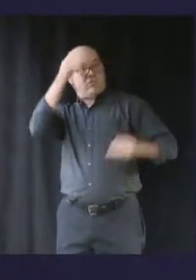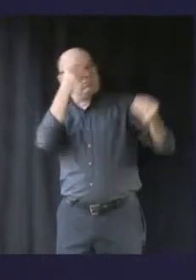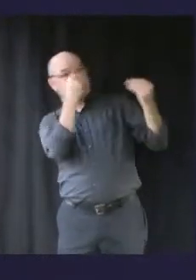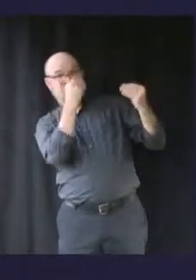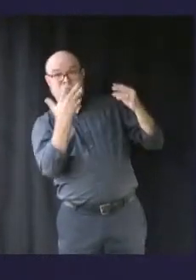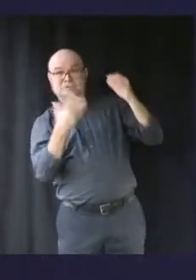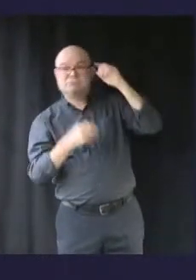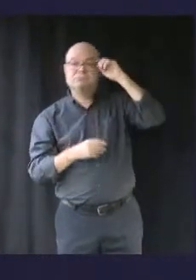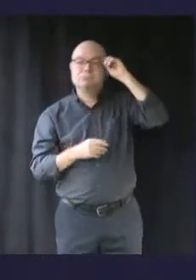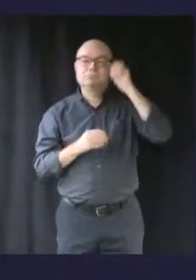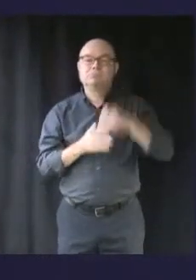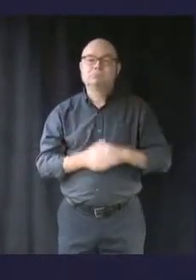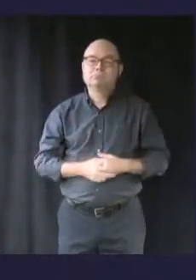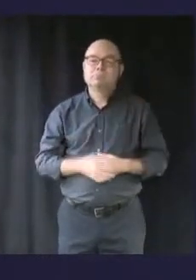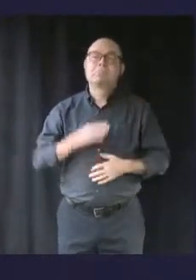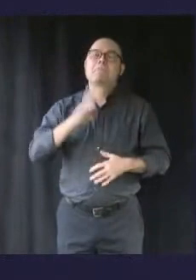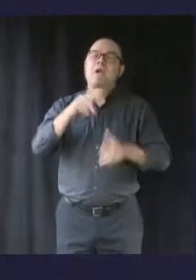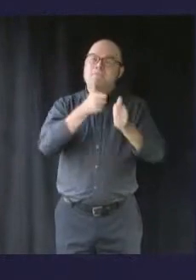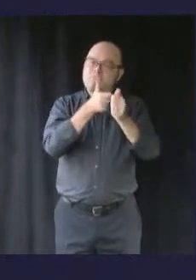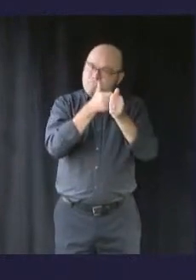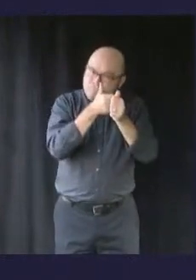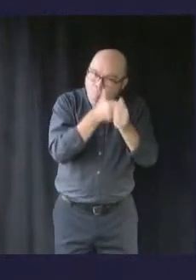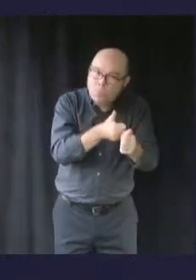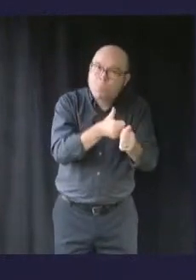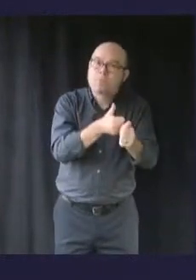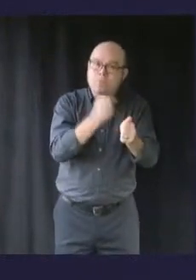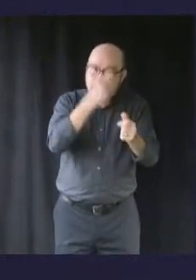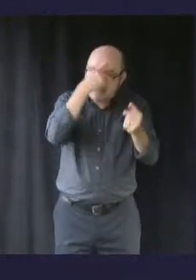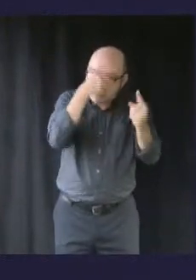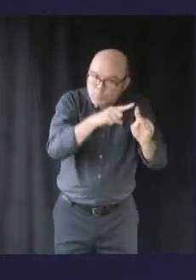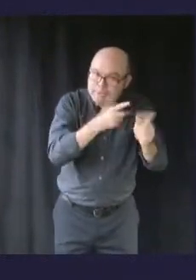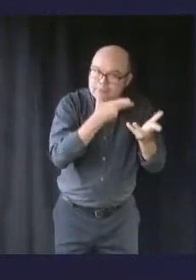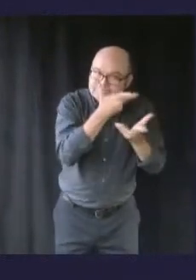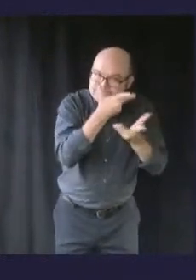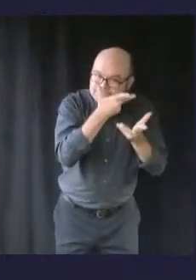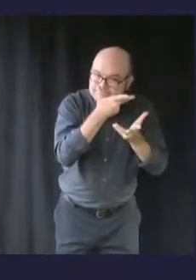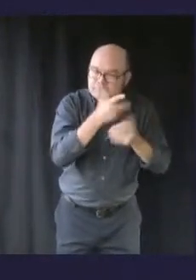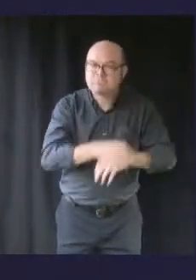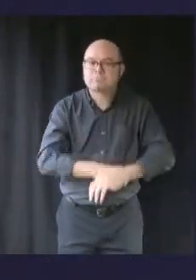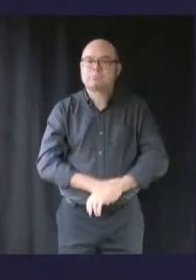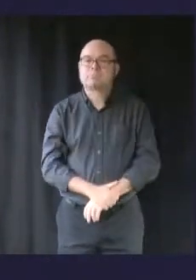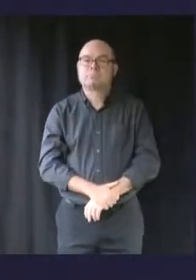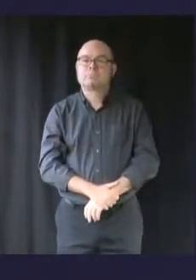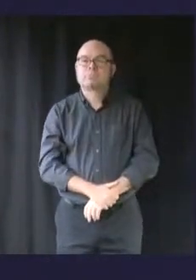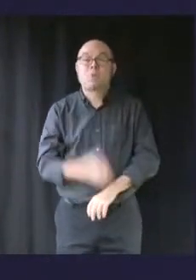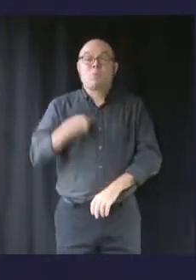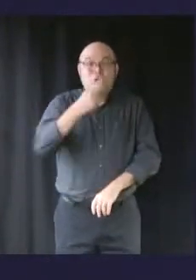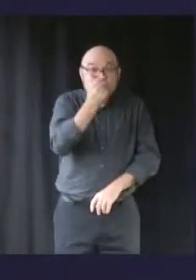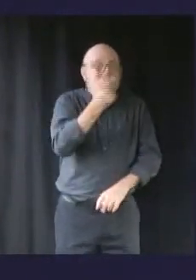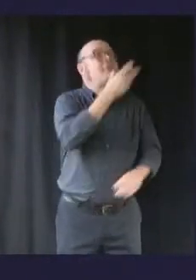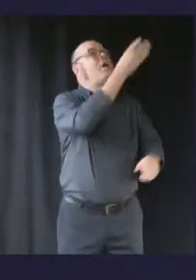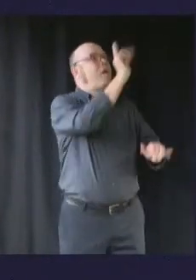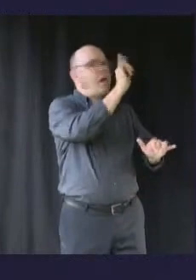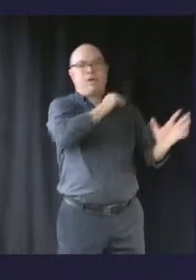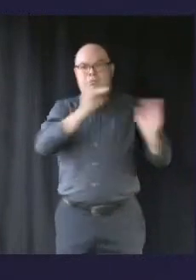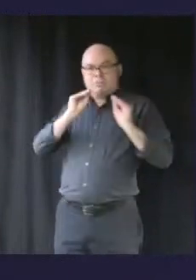Silence is complicity. That's what Nuremberg said. Your silence is complicity.